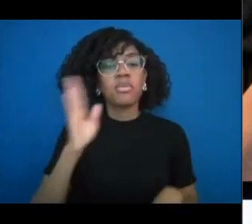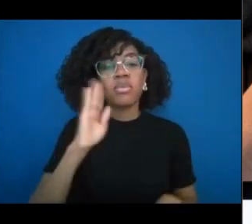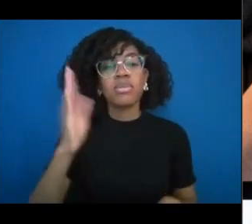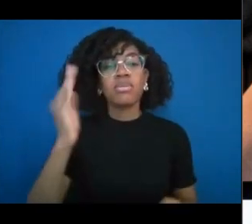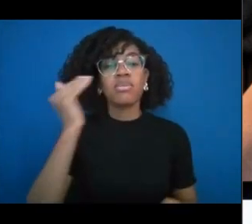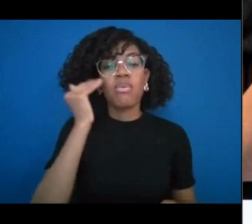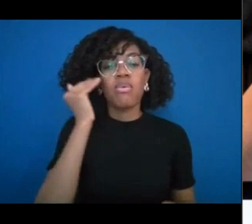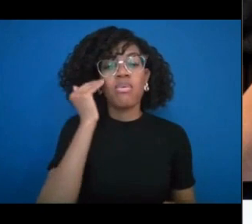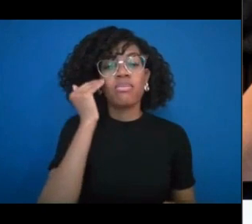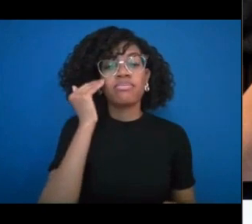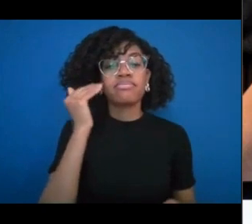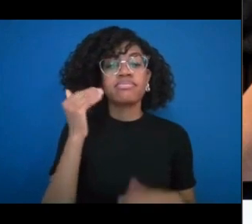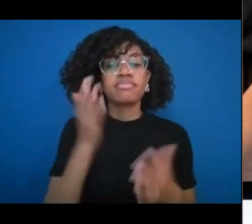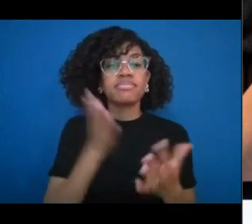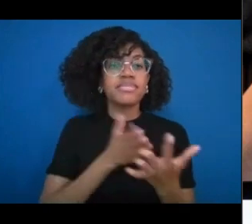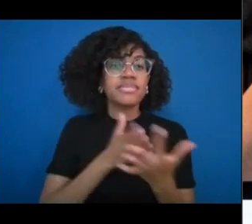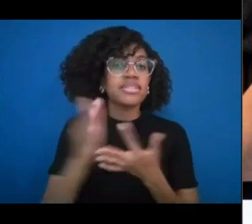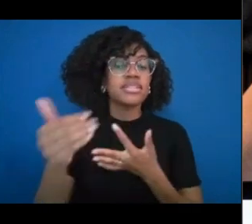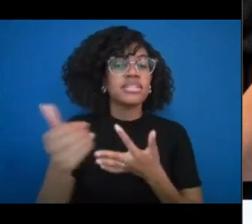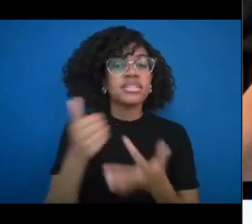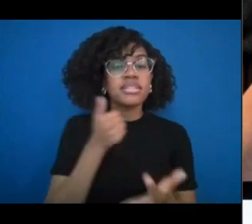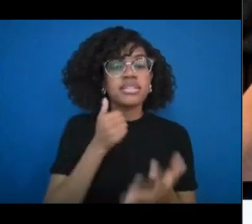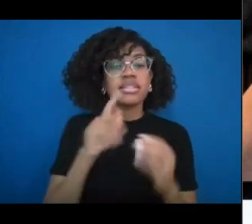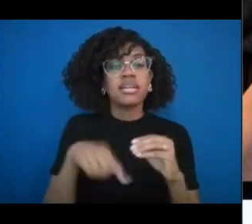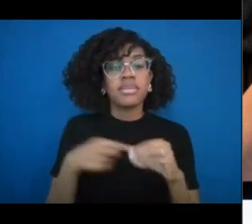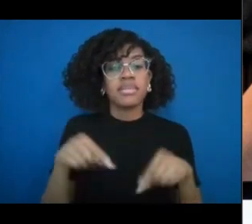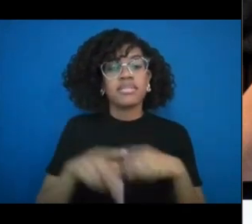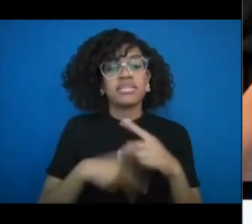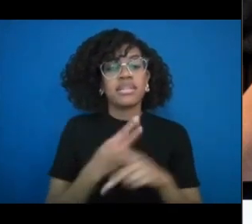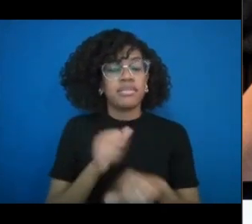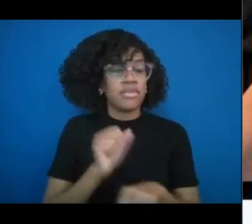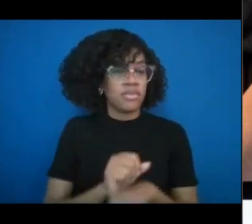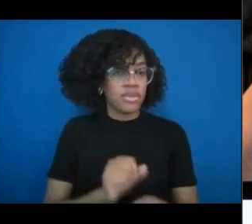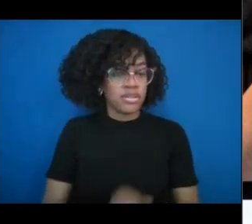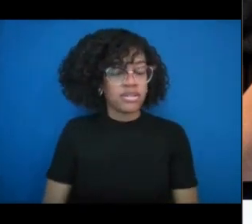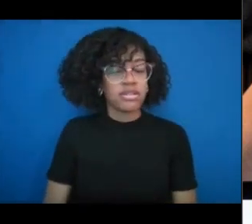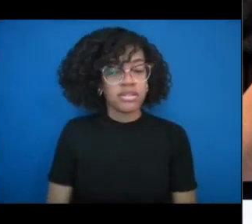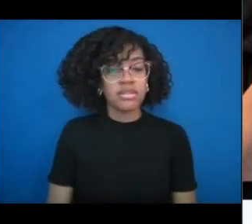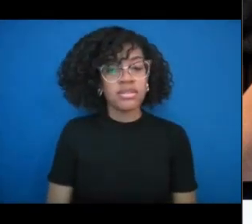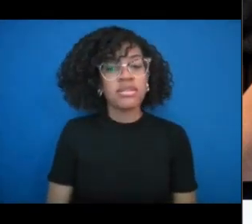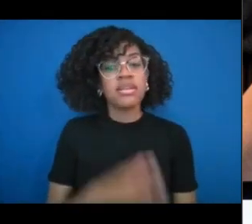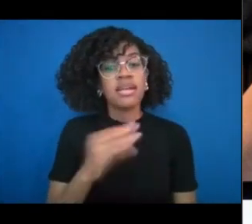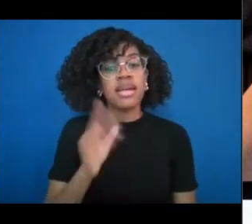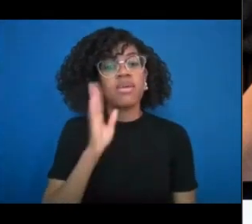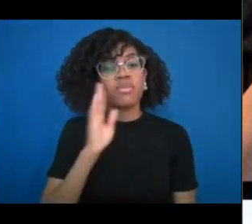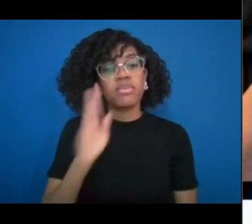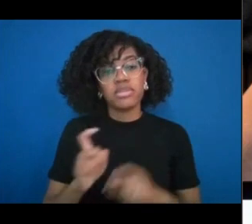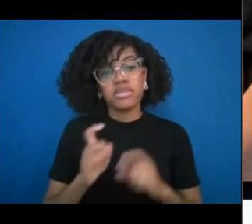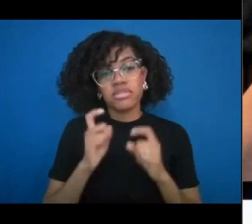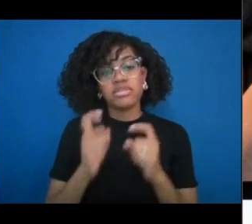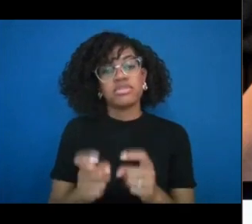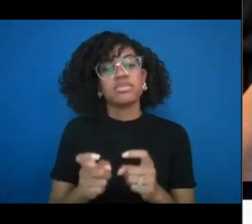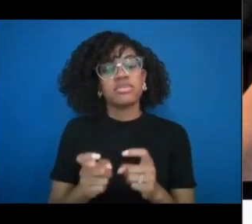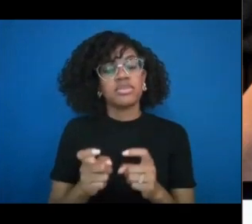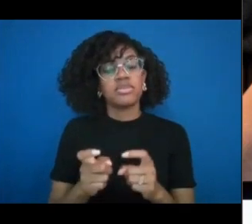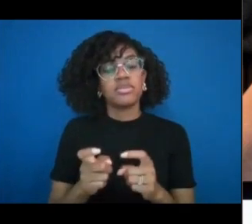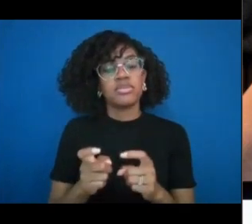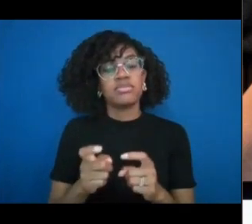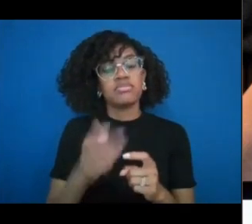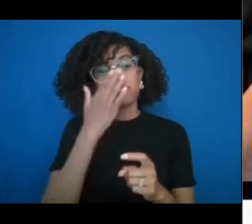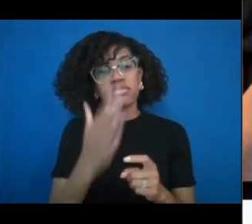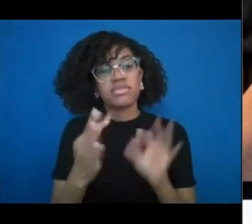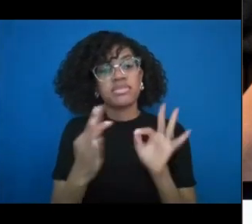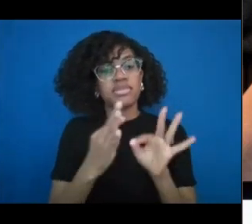the ins and outs of this kind of work and will contribute meaningful